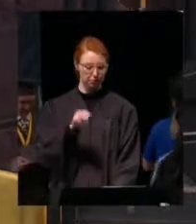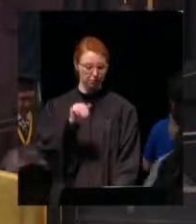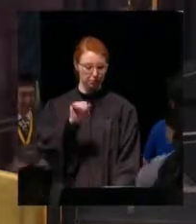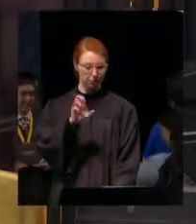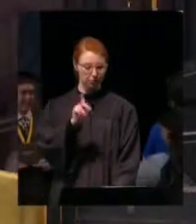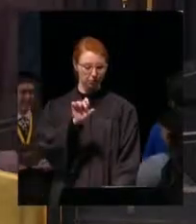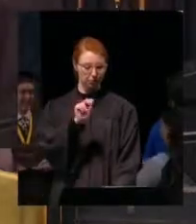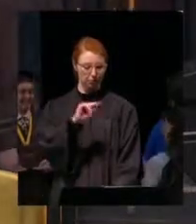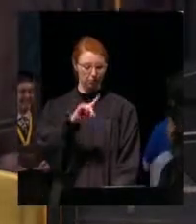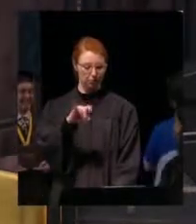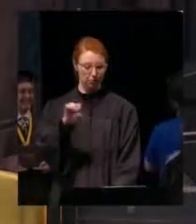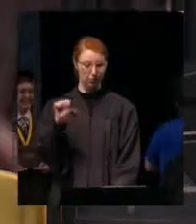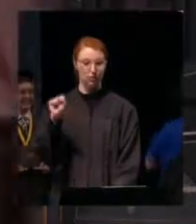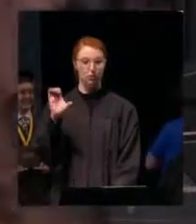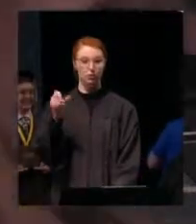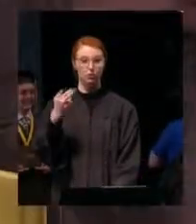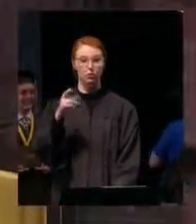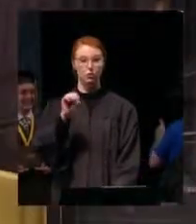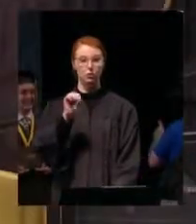Mackenzie Schroeder.